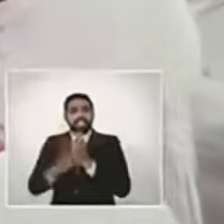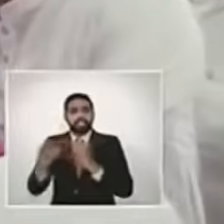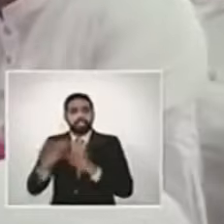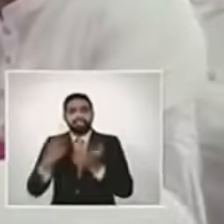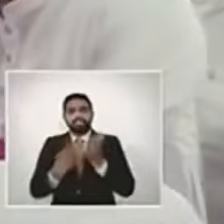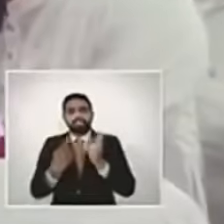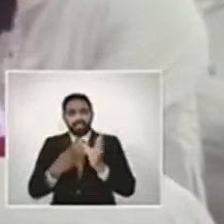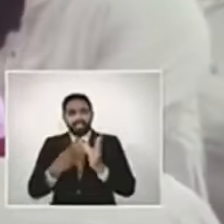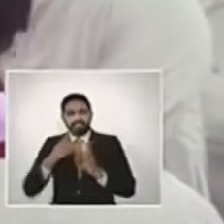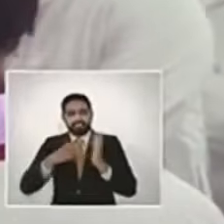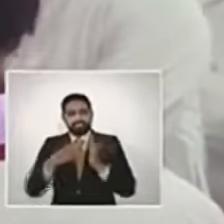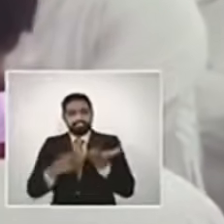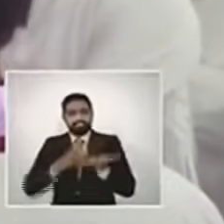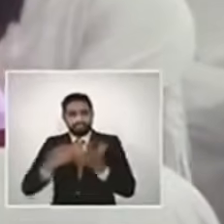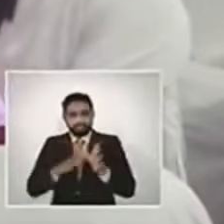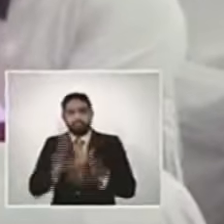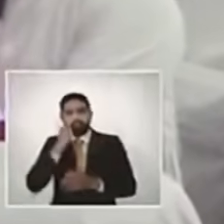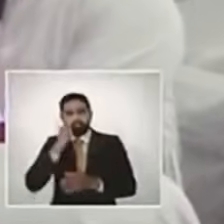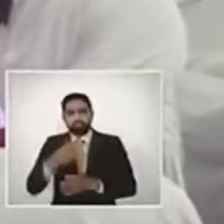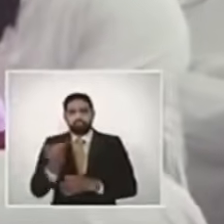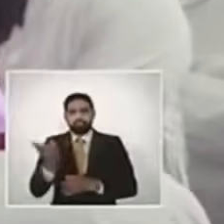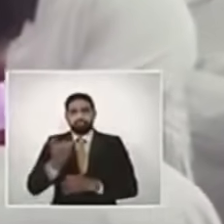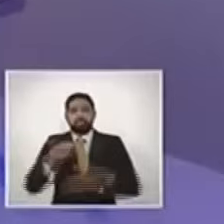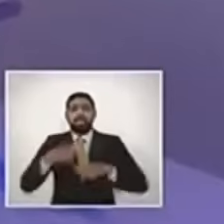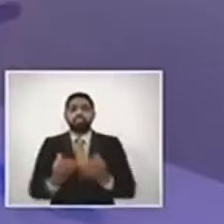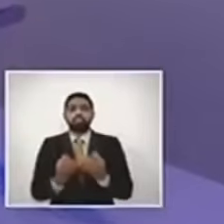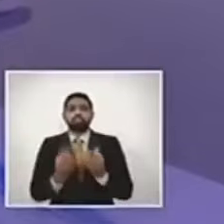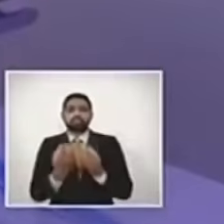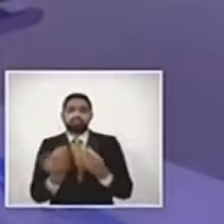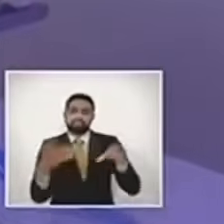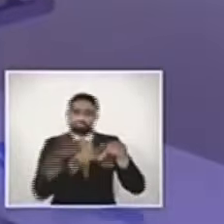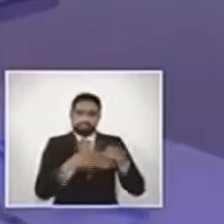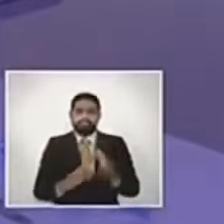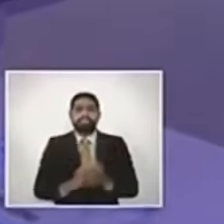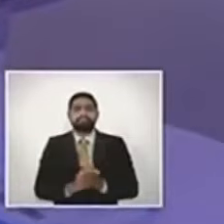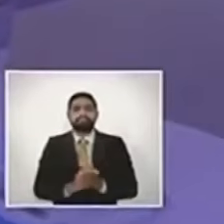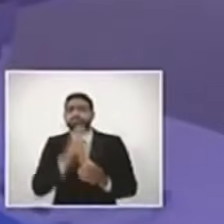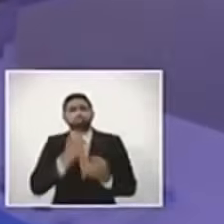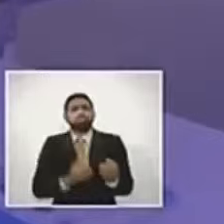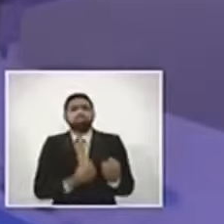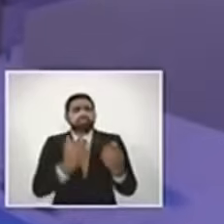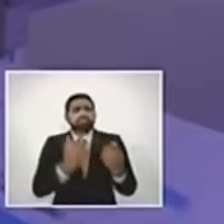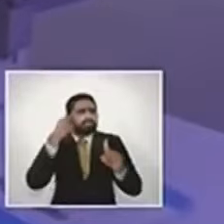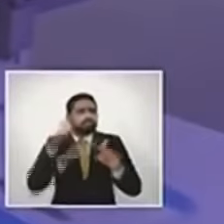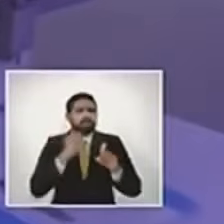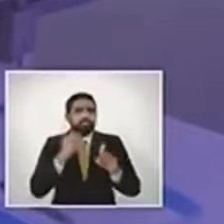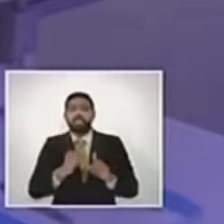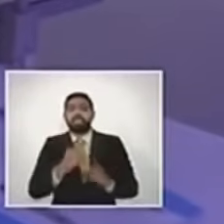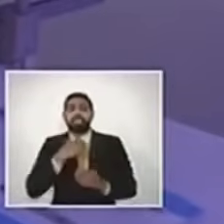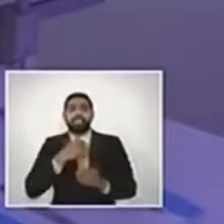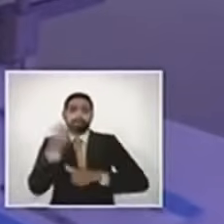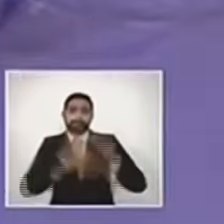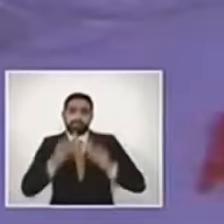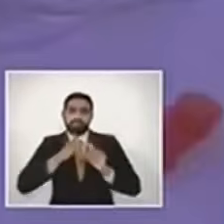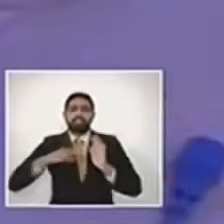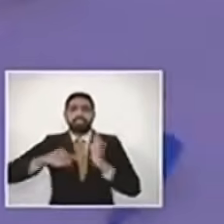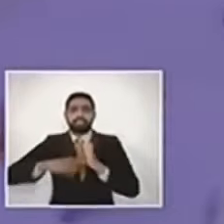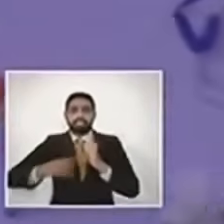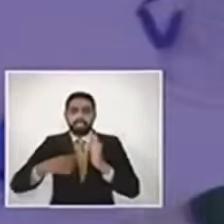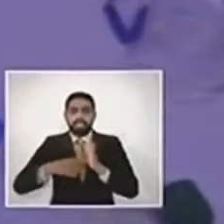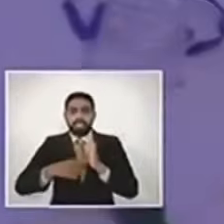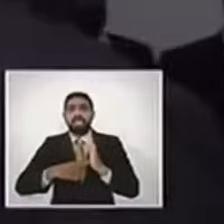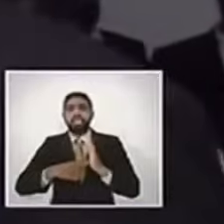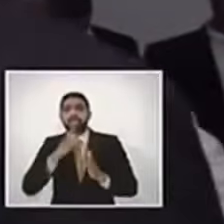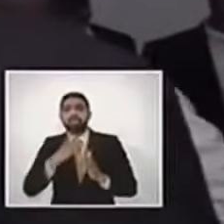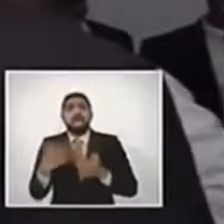present at the event today. The event was held to declare open a medical equipment manufacturing plant in Raigama Bandaragama. Journalists